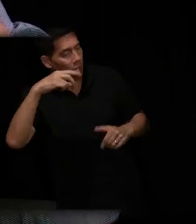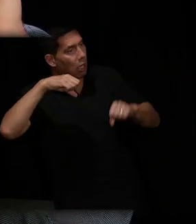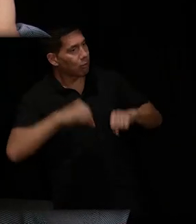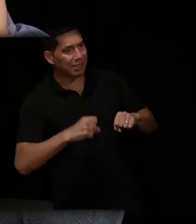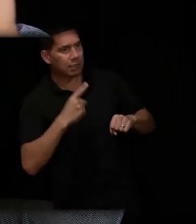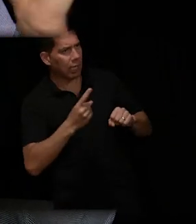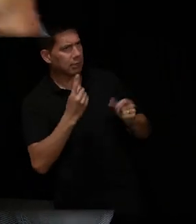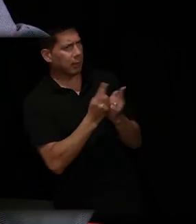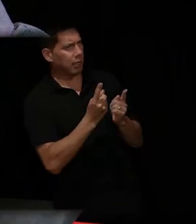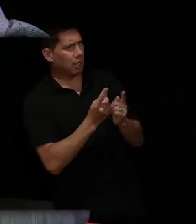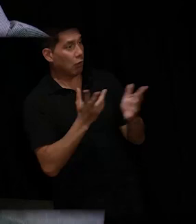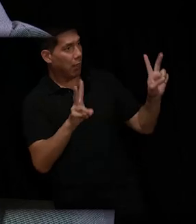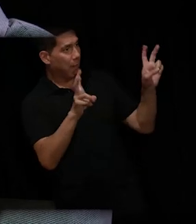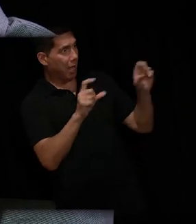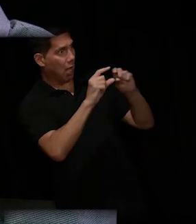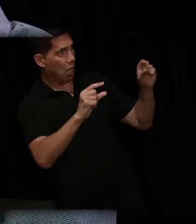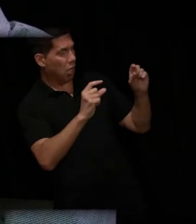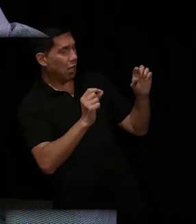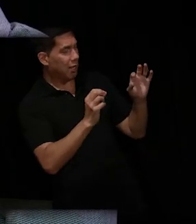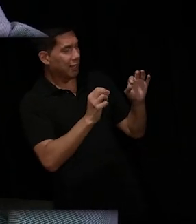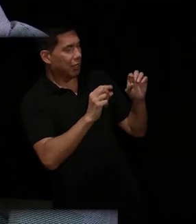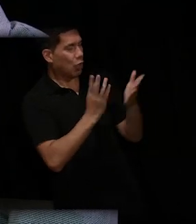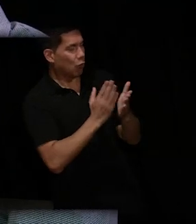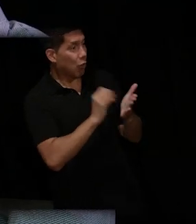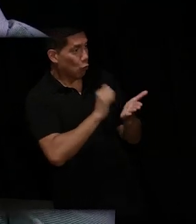banner of statement from the White House and in the correct font. And